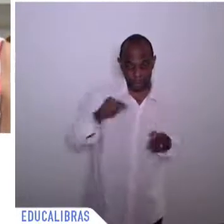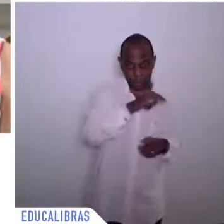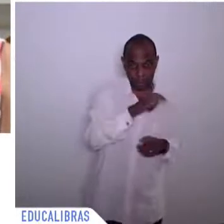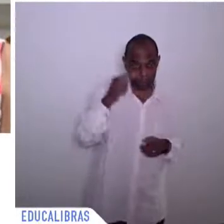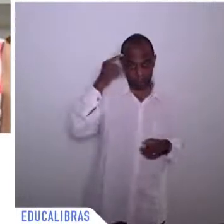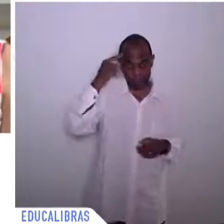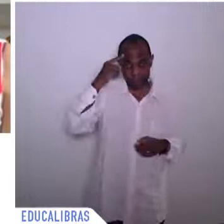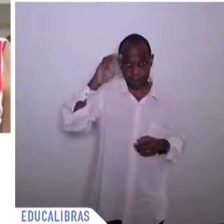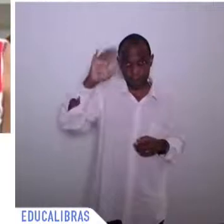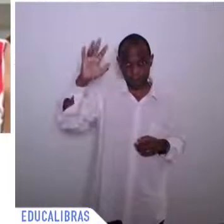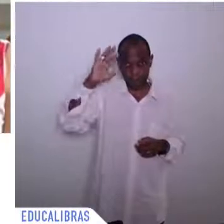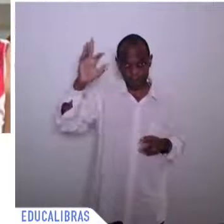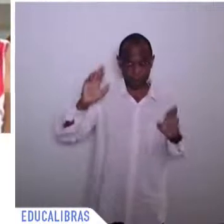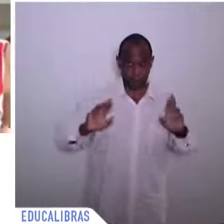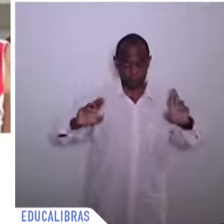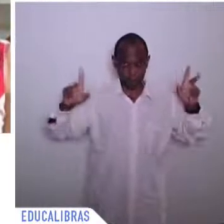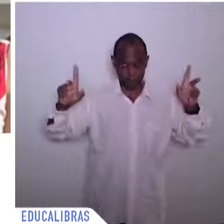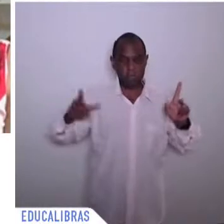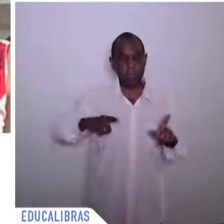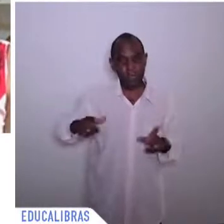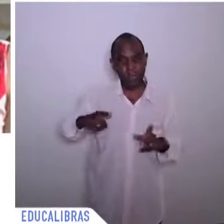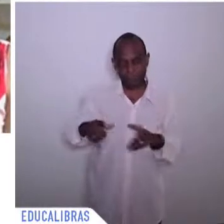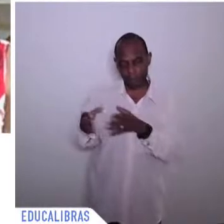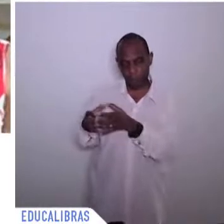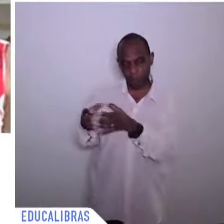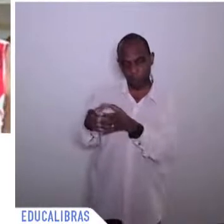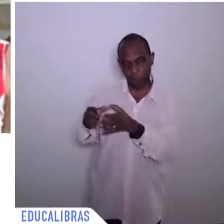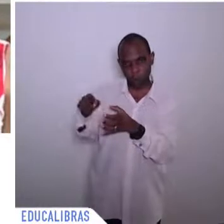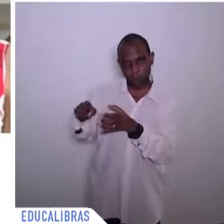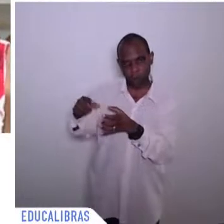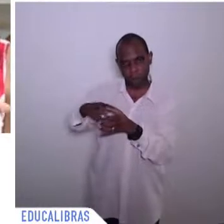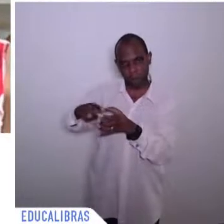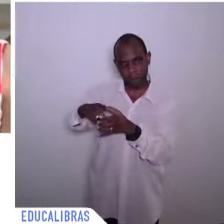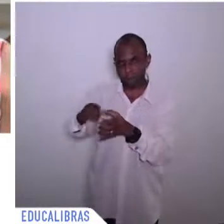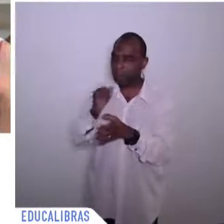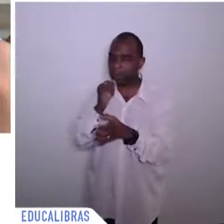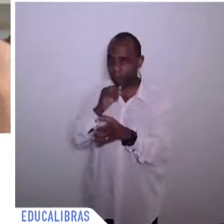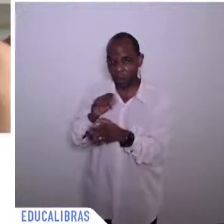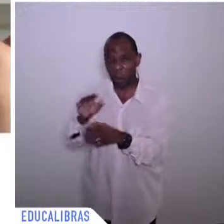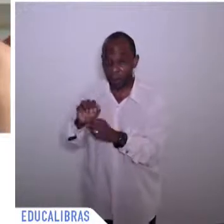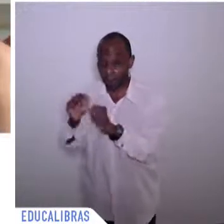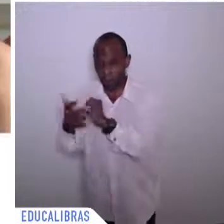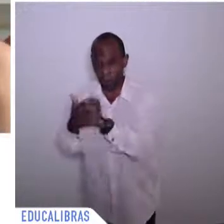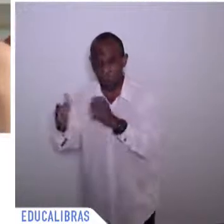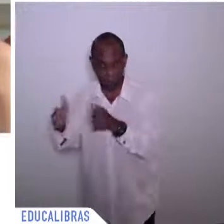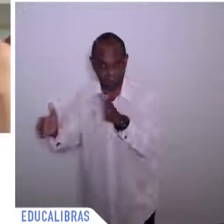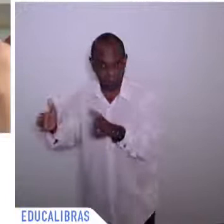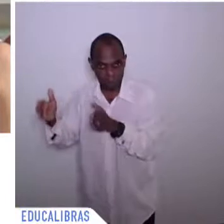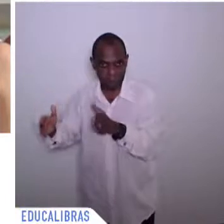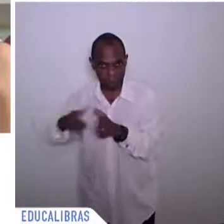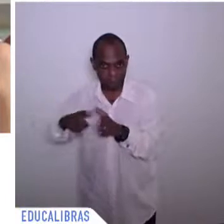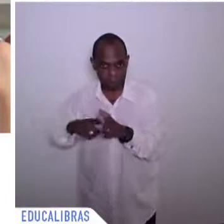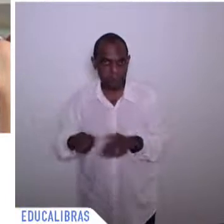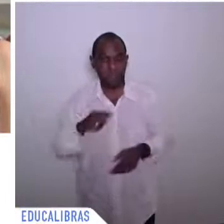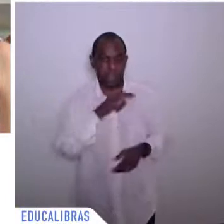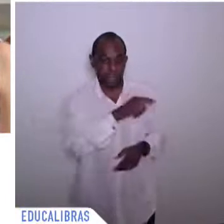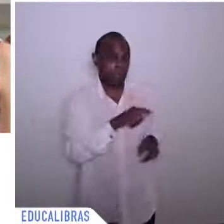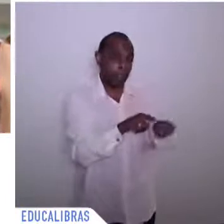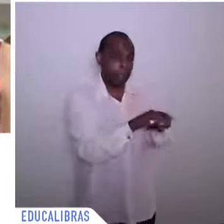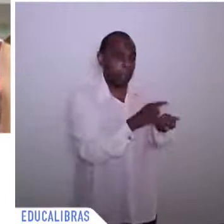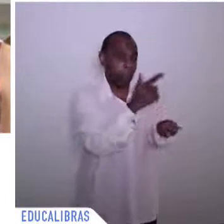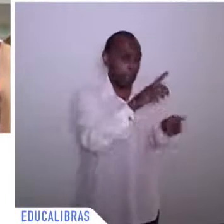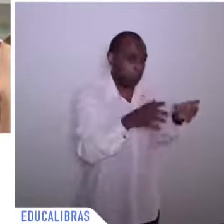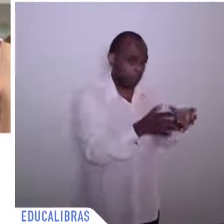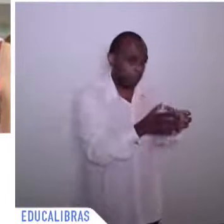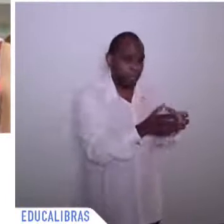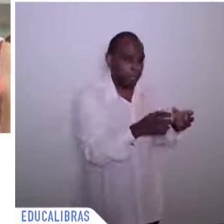different political groups, in a recent research, I analyzed the discourse